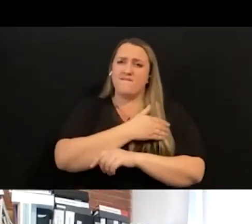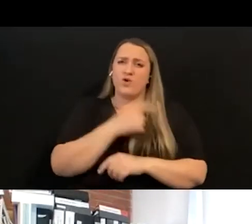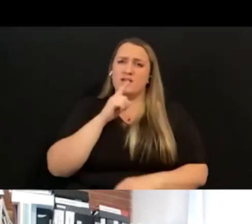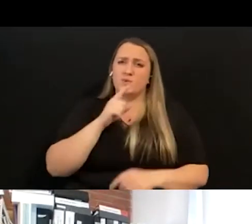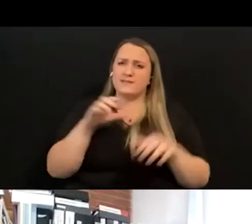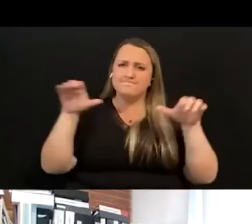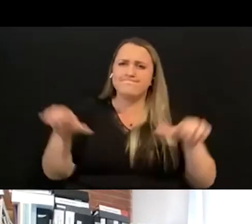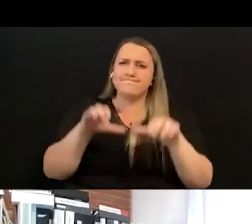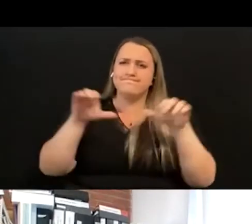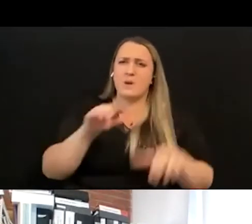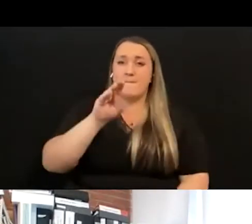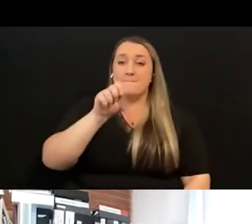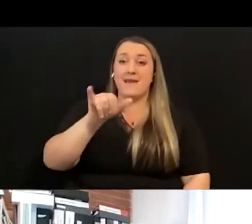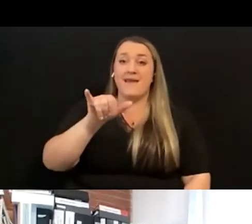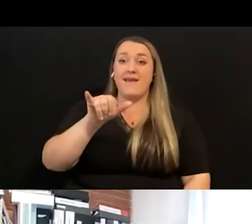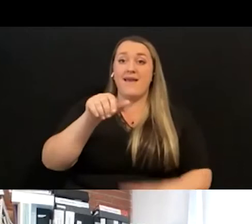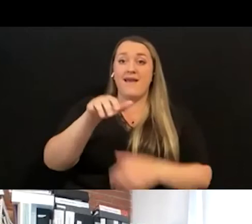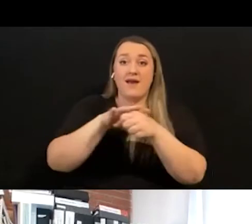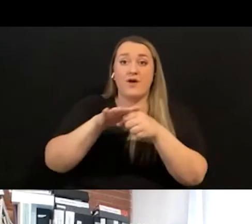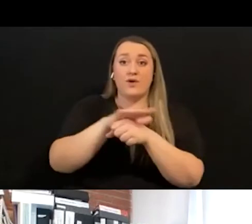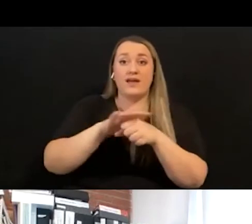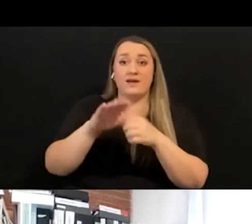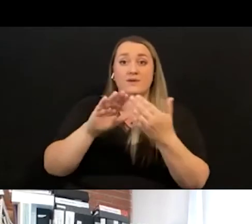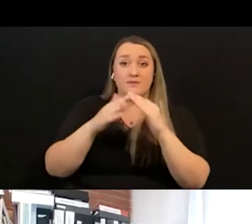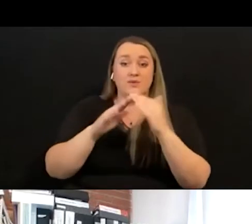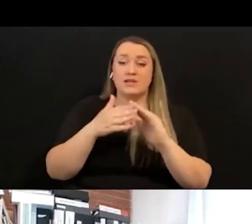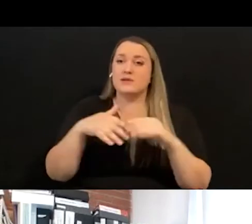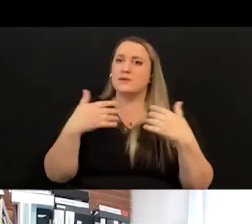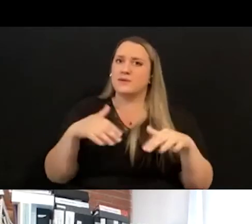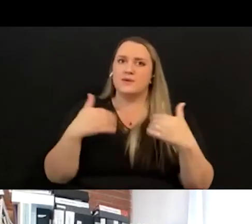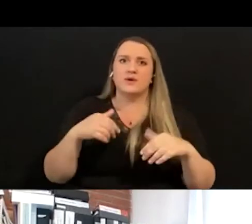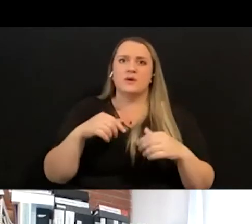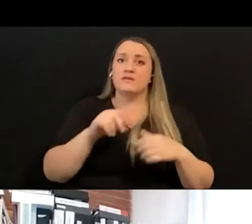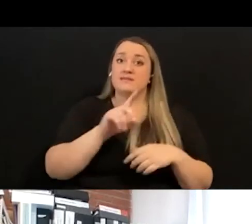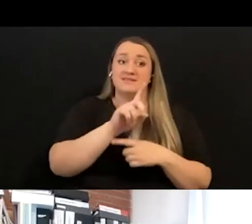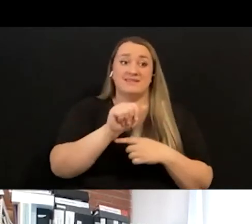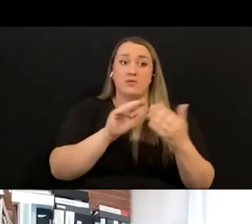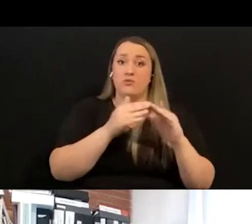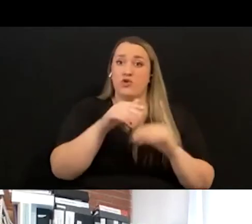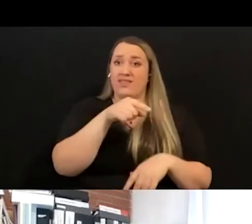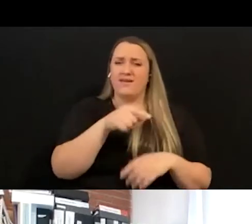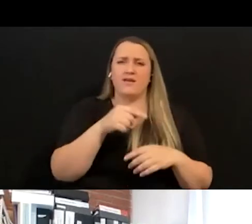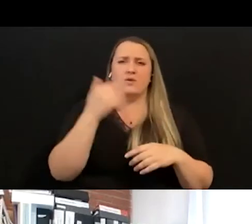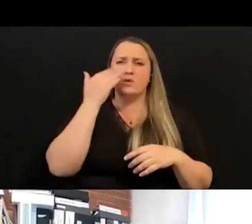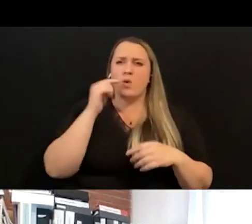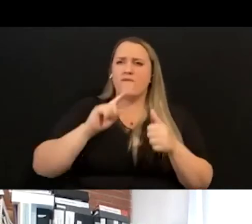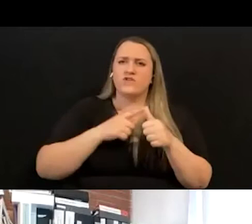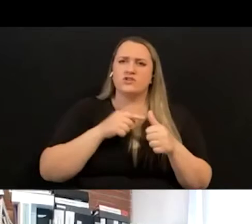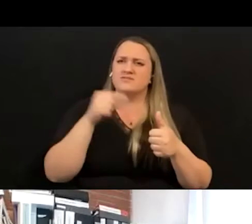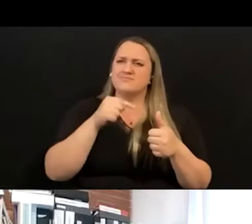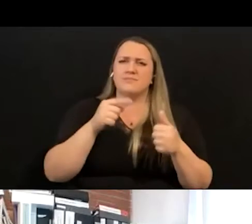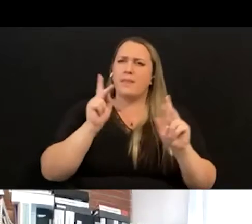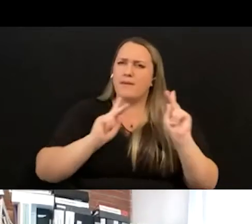disability community, I'm very aware that they are people first and foremost. And so that is always at the center of what I